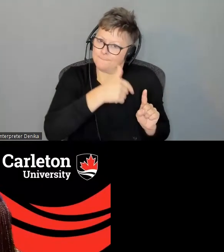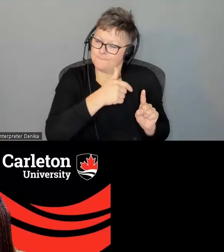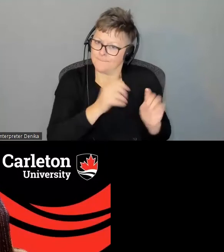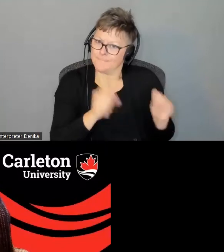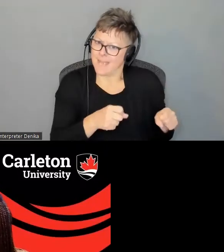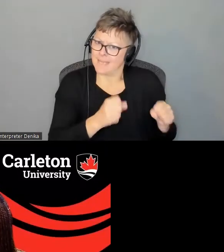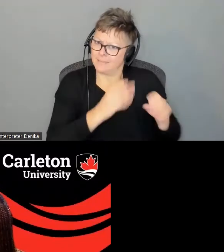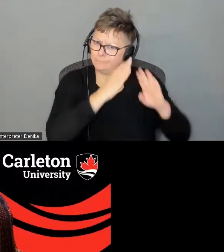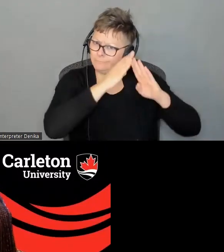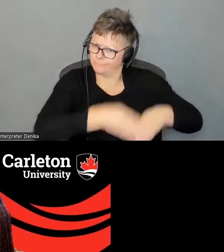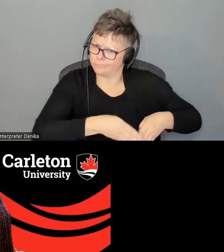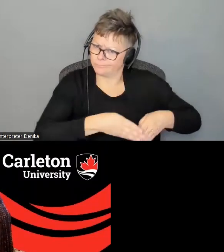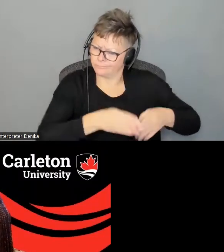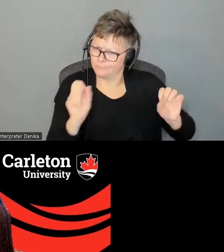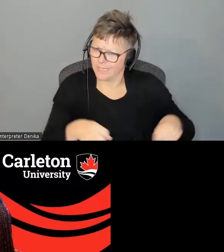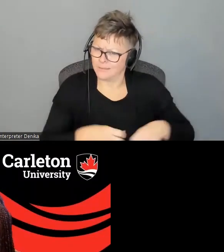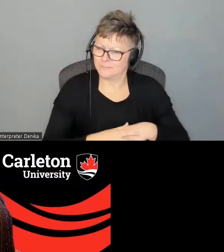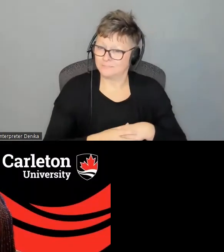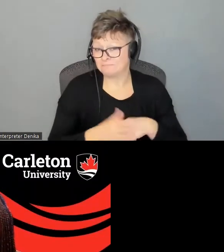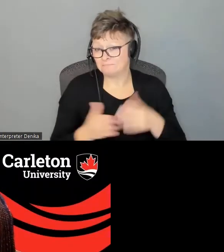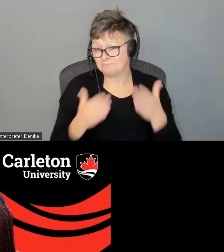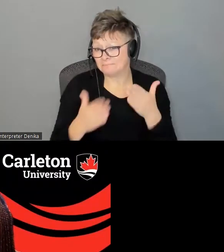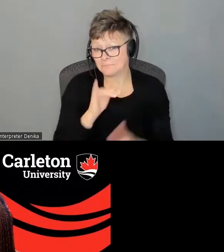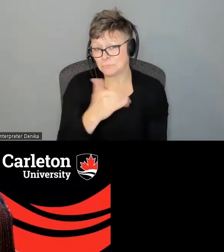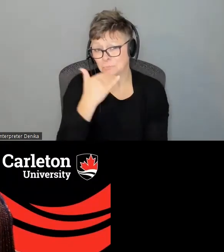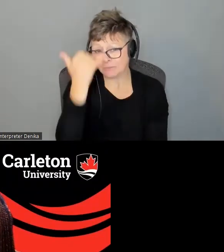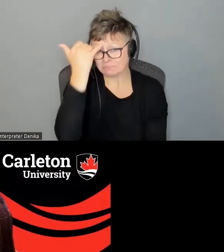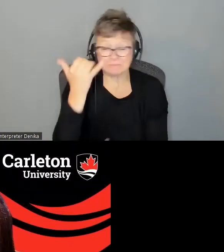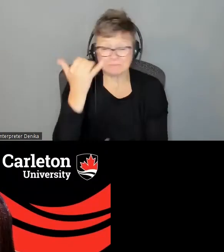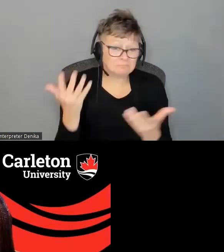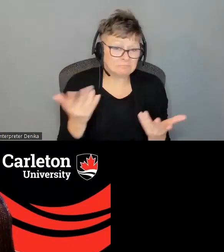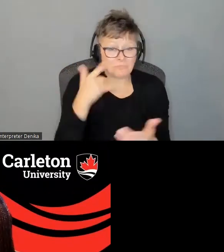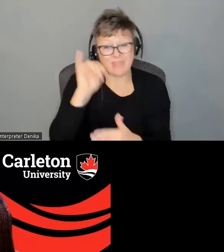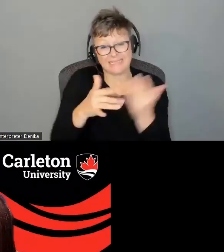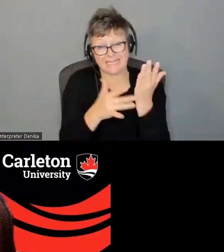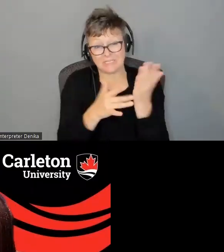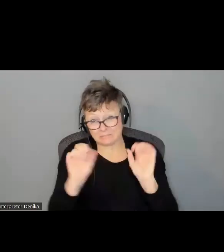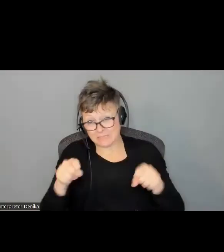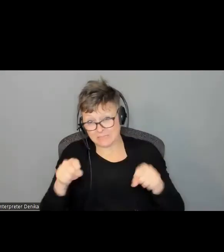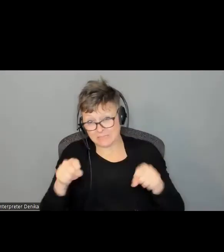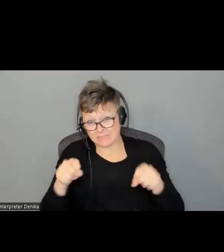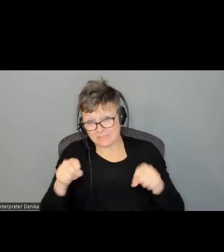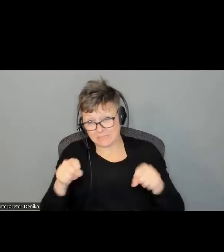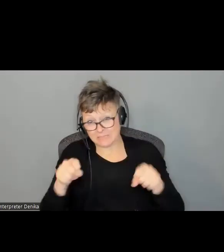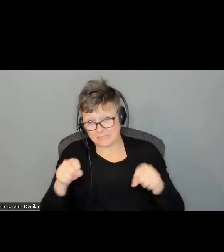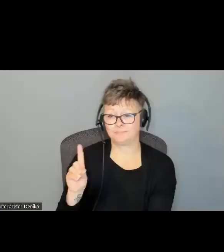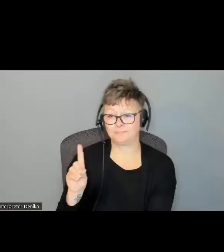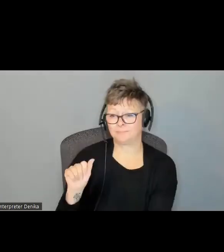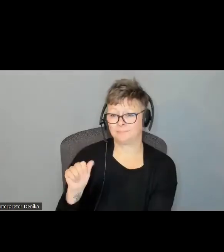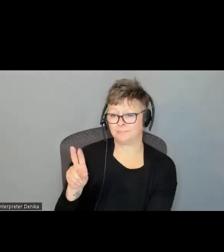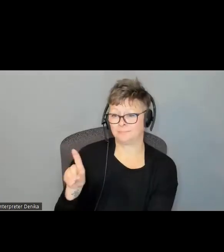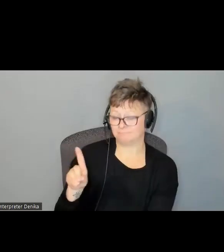just wondered if that was an opportunity for this technology as well. I mean, I would certainly add to that,